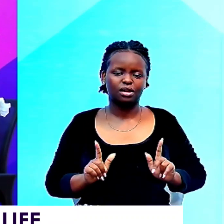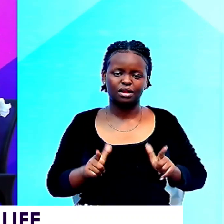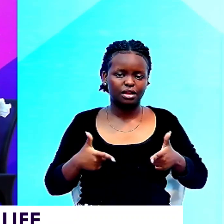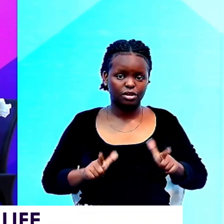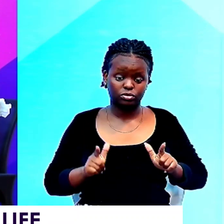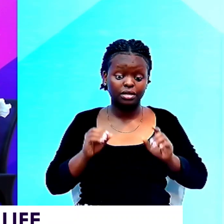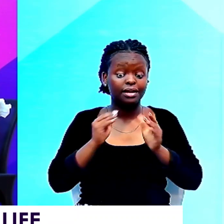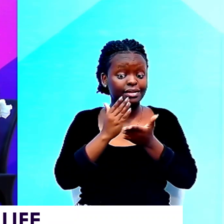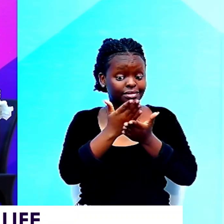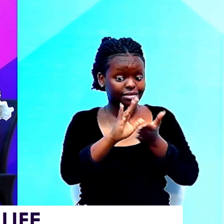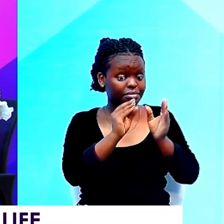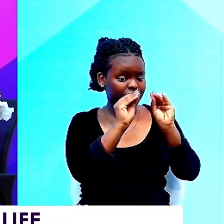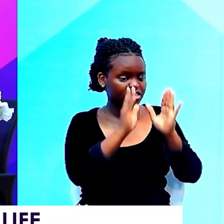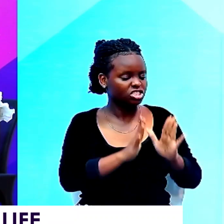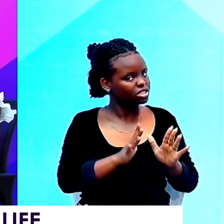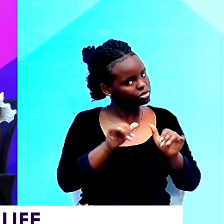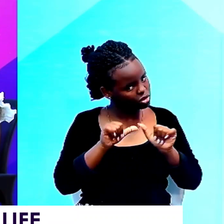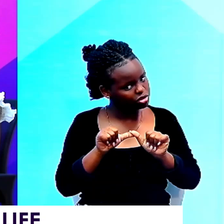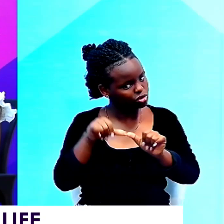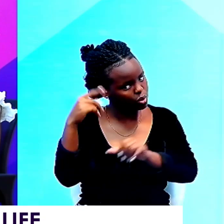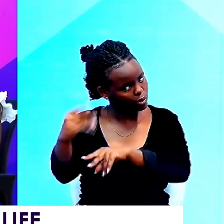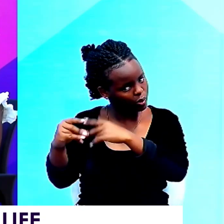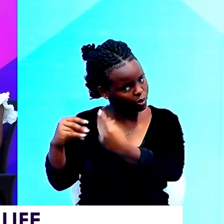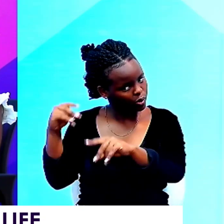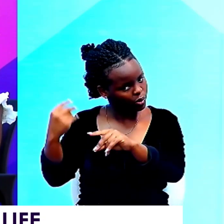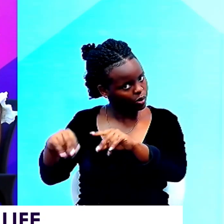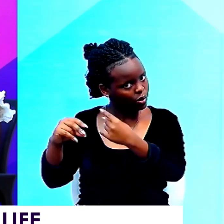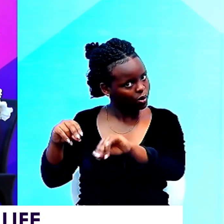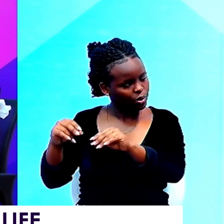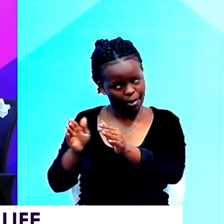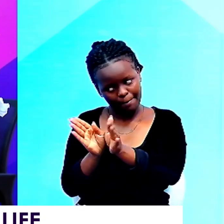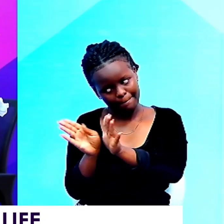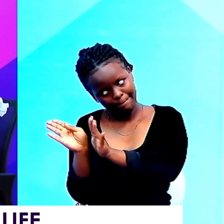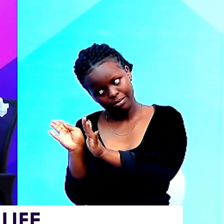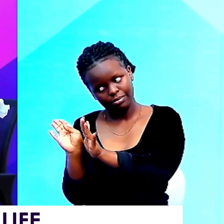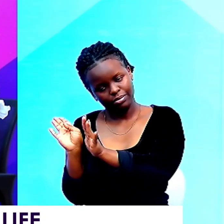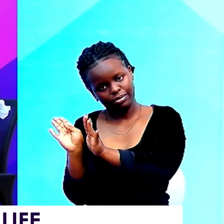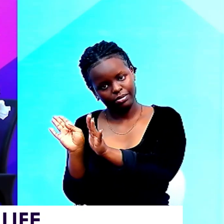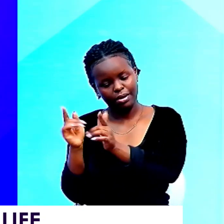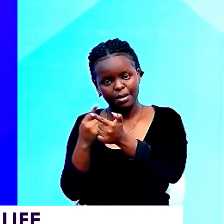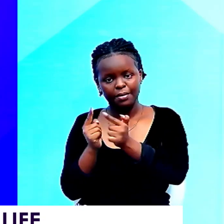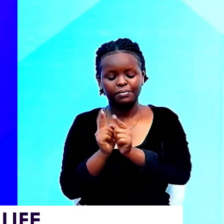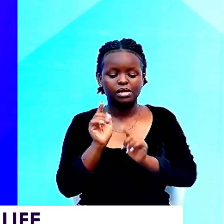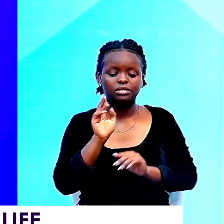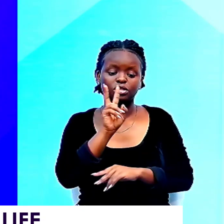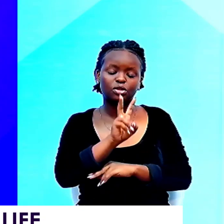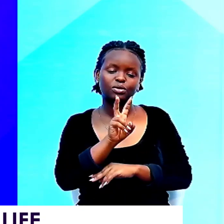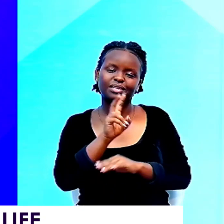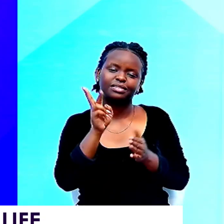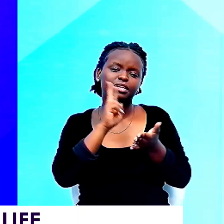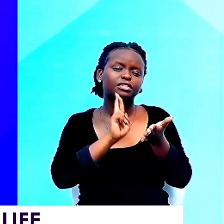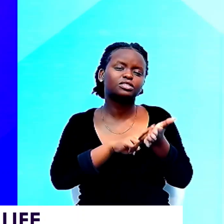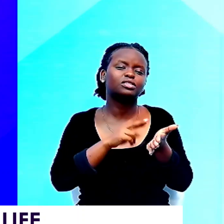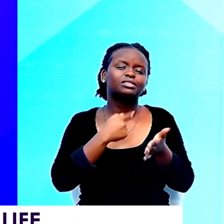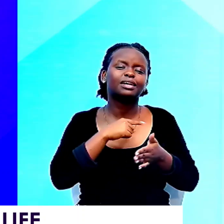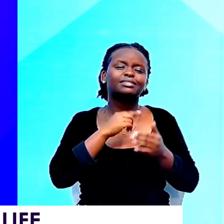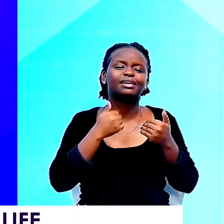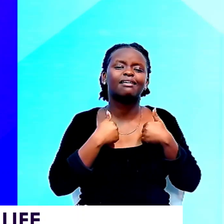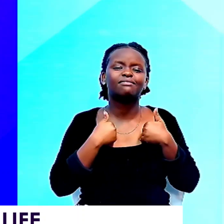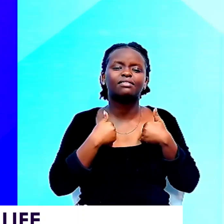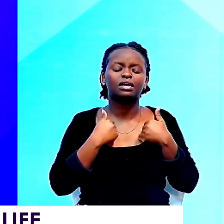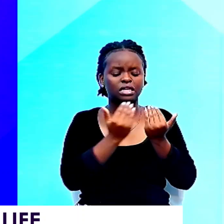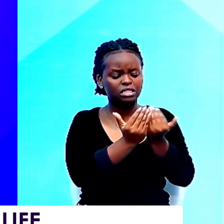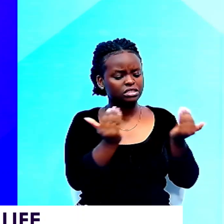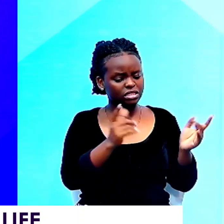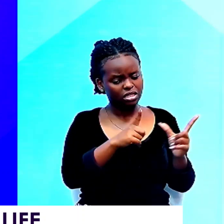do. But look at the... they do kwa mlango wa nyuma or something. Yes, but look at the results that sometimes we get. Mtoto ulienda